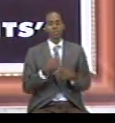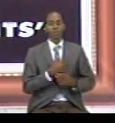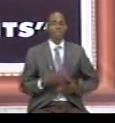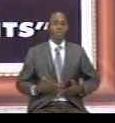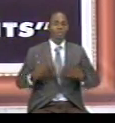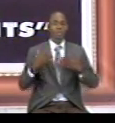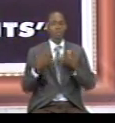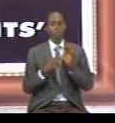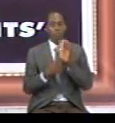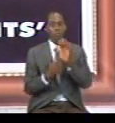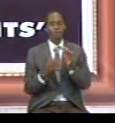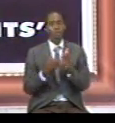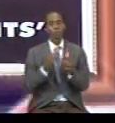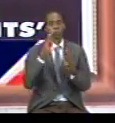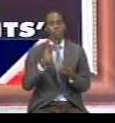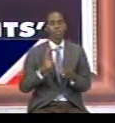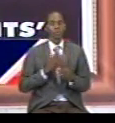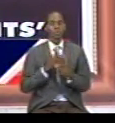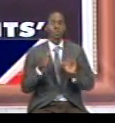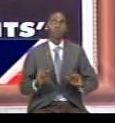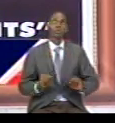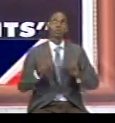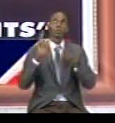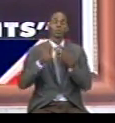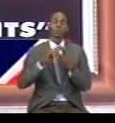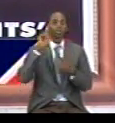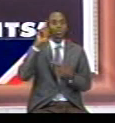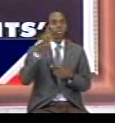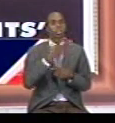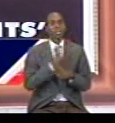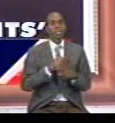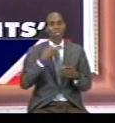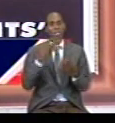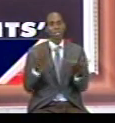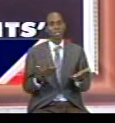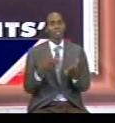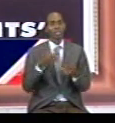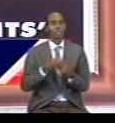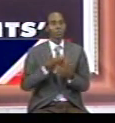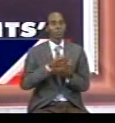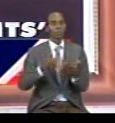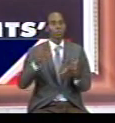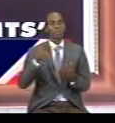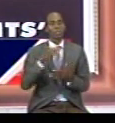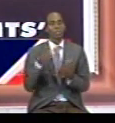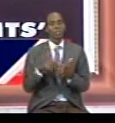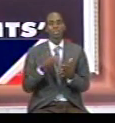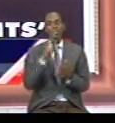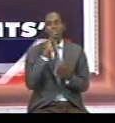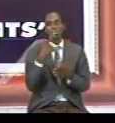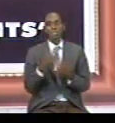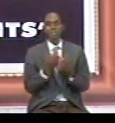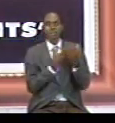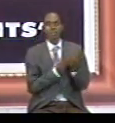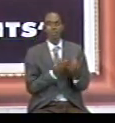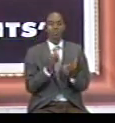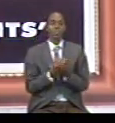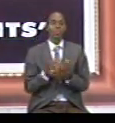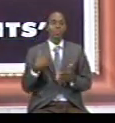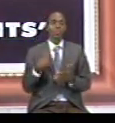It says in that verse 14, and this is the confidence that we have in him, that if we